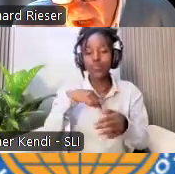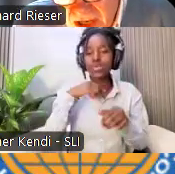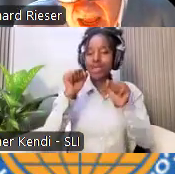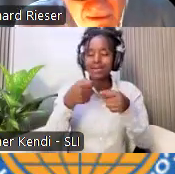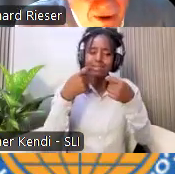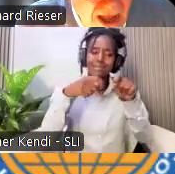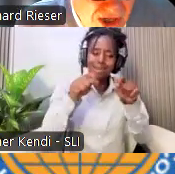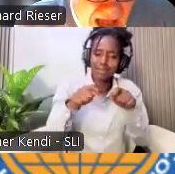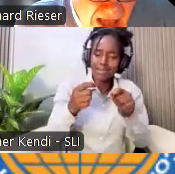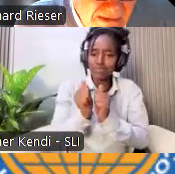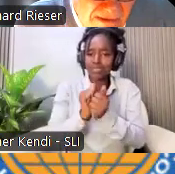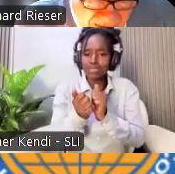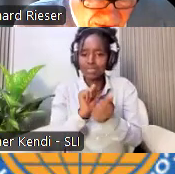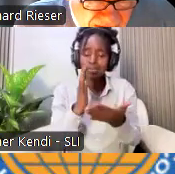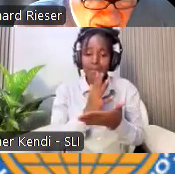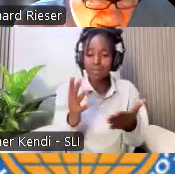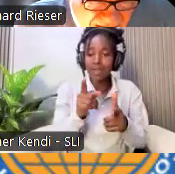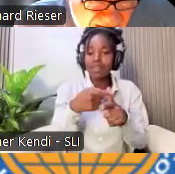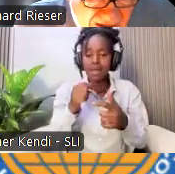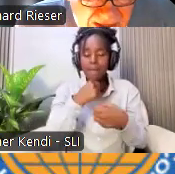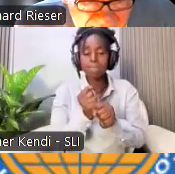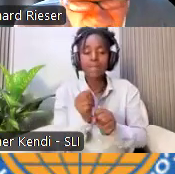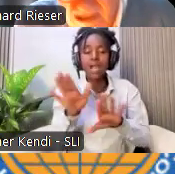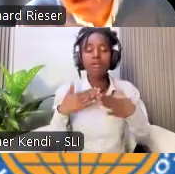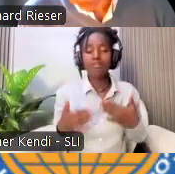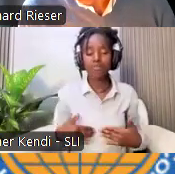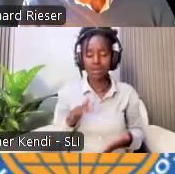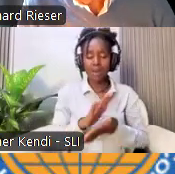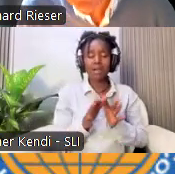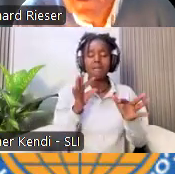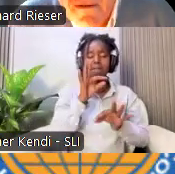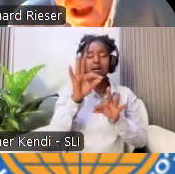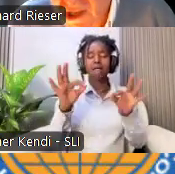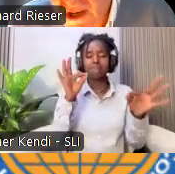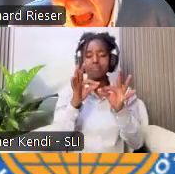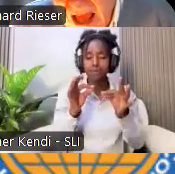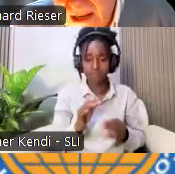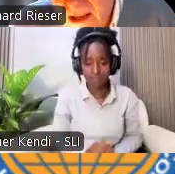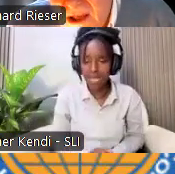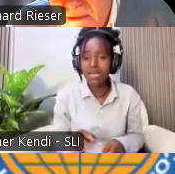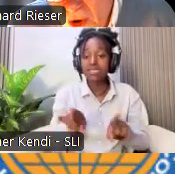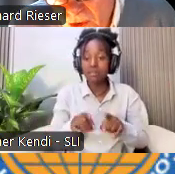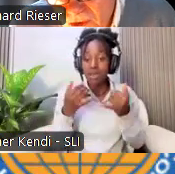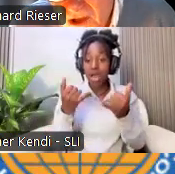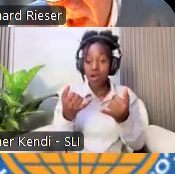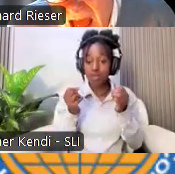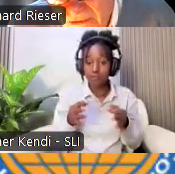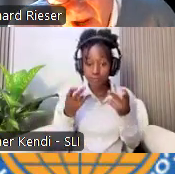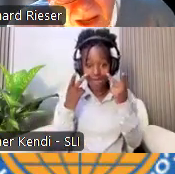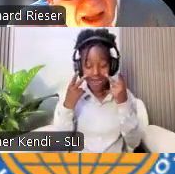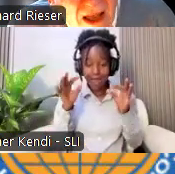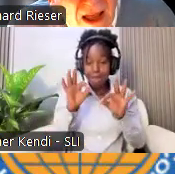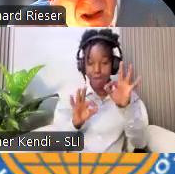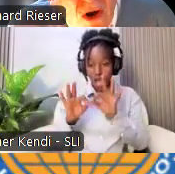only recently have we actually had, for instance, in the sexist trade of fashion and models,